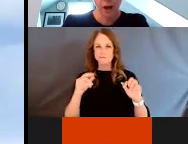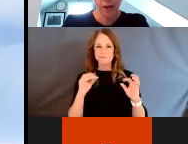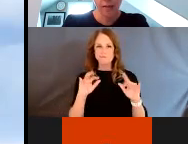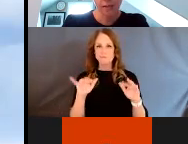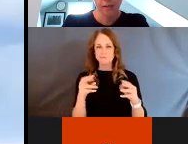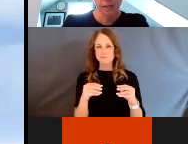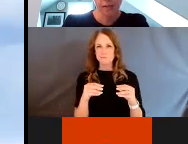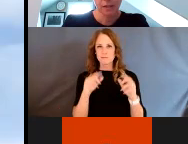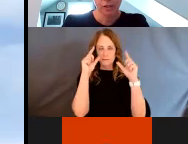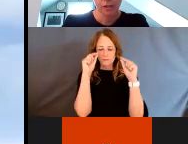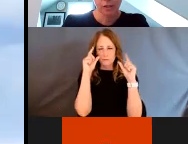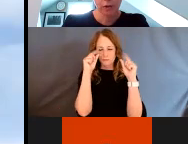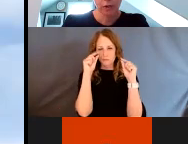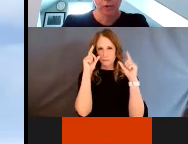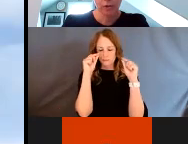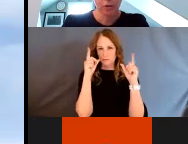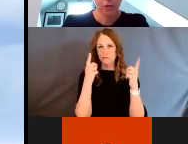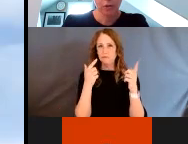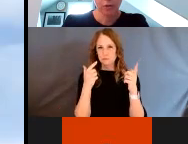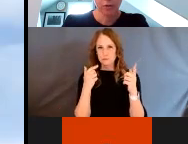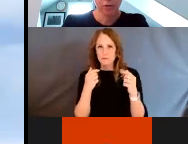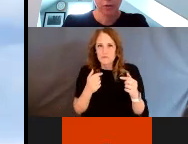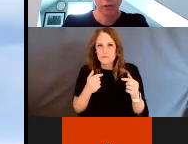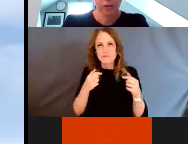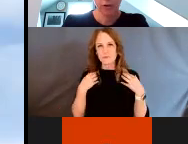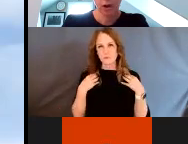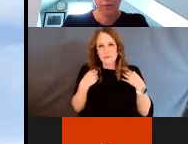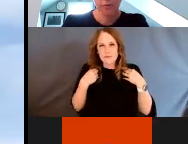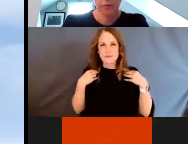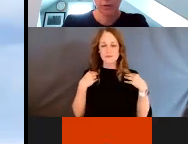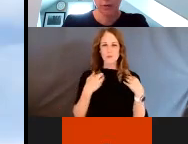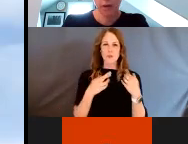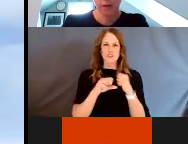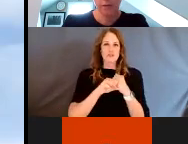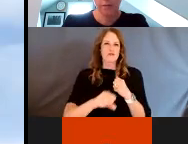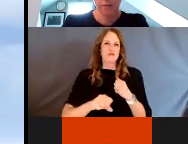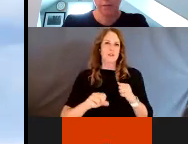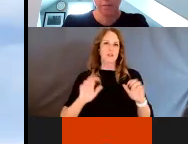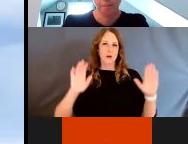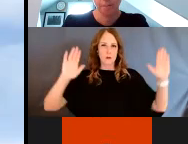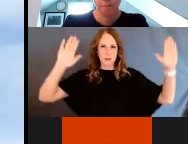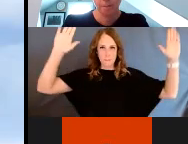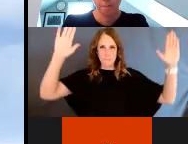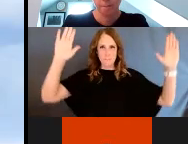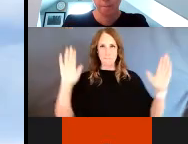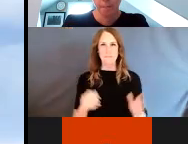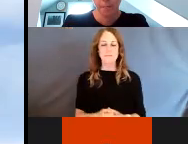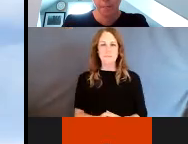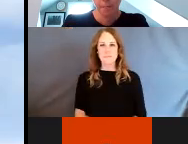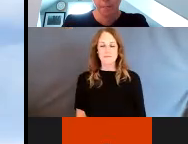blinking your eyes, shrugging your shoulders, or stretching your arms above your head.